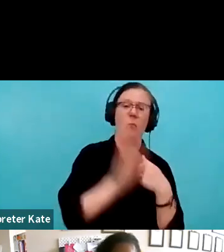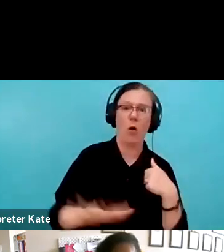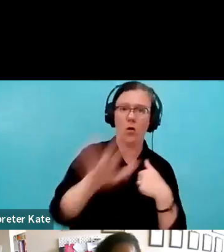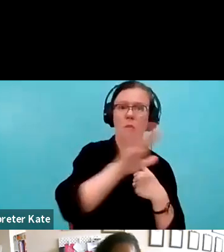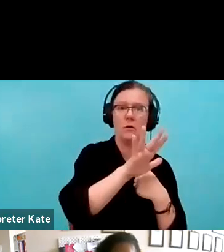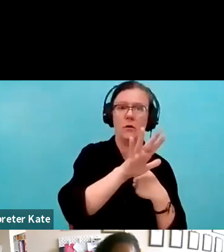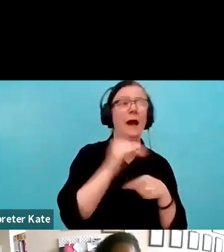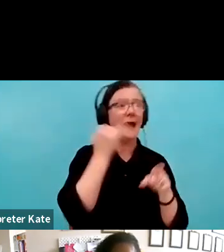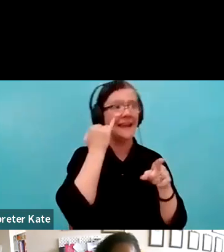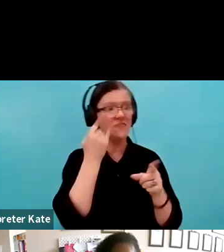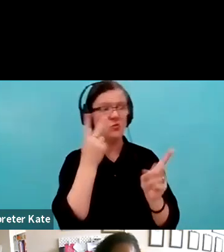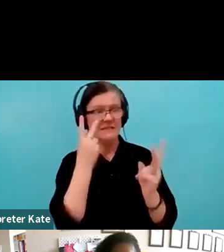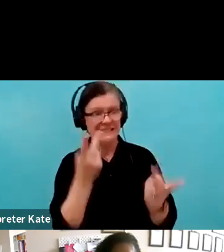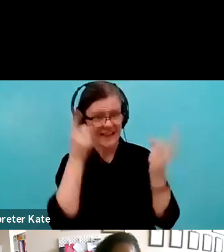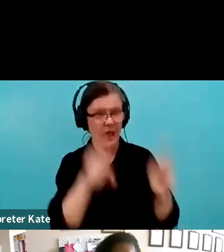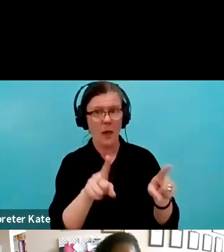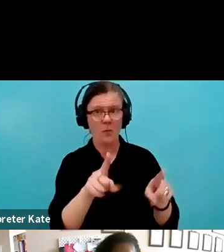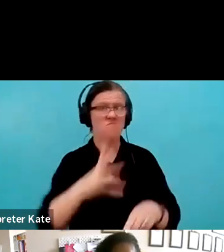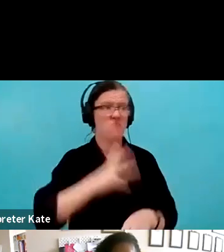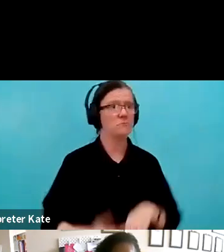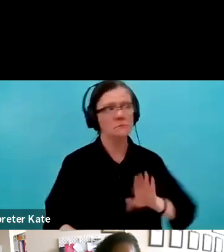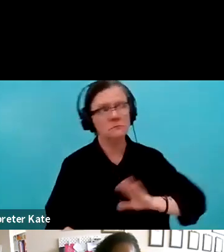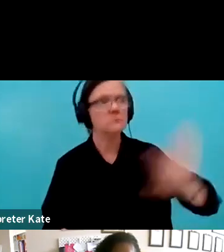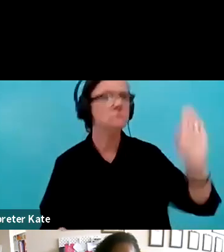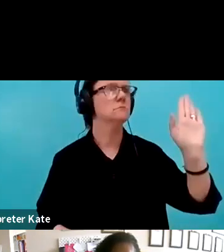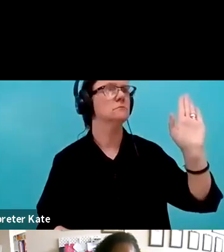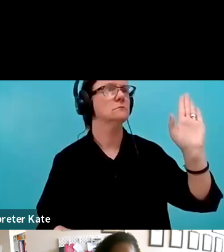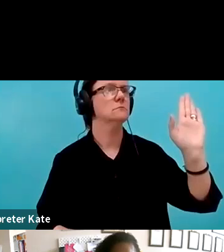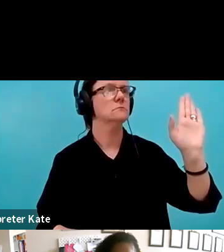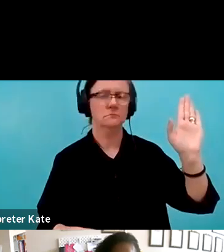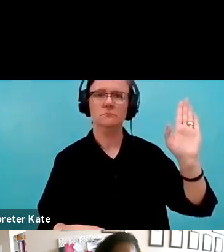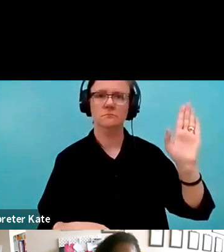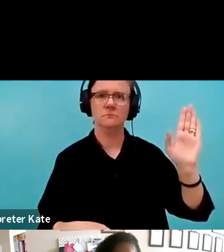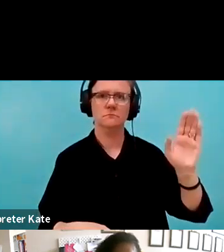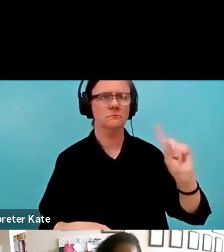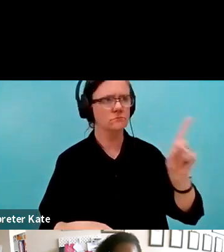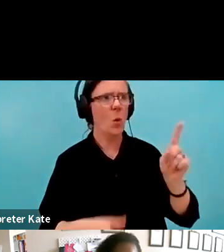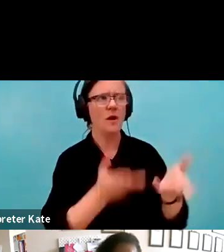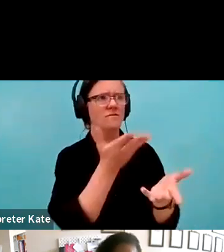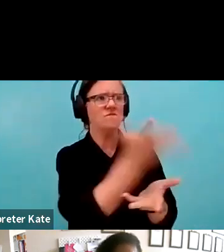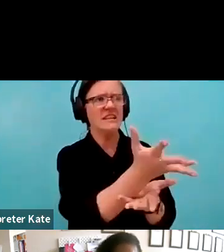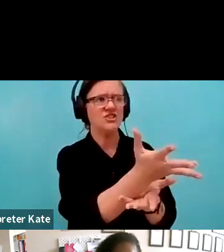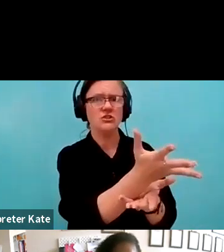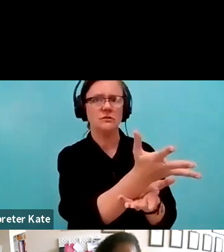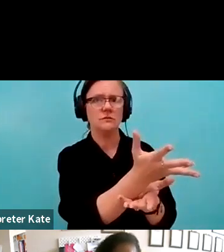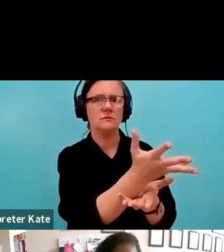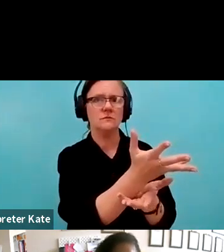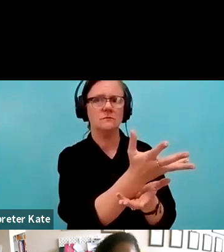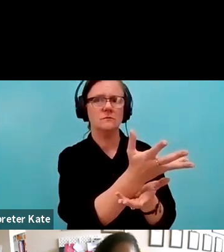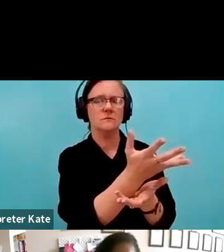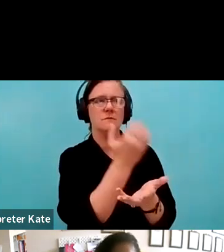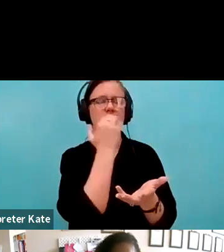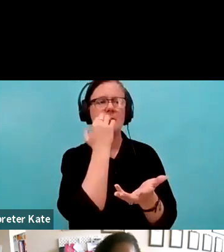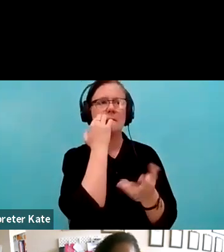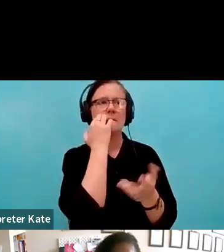your neck out if that's really what it's going to take to say something or to stop a conversation.